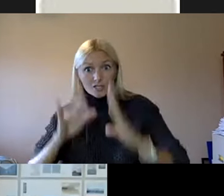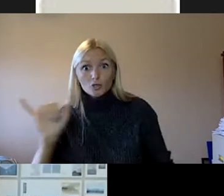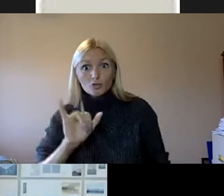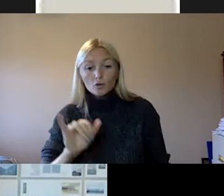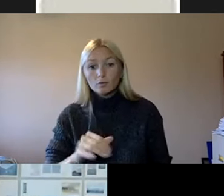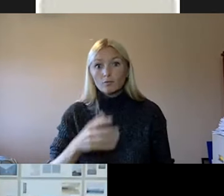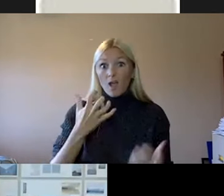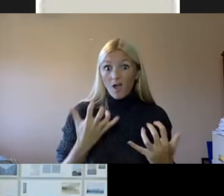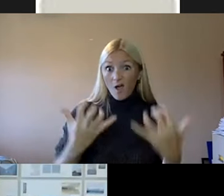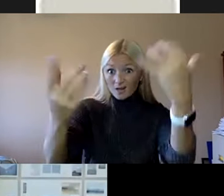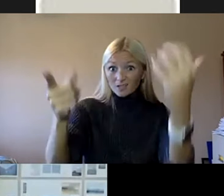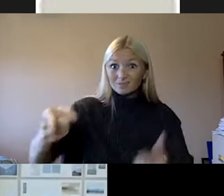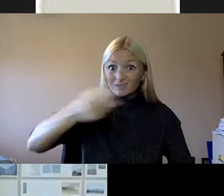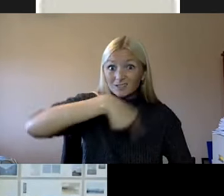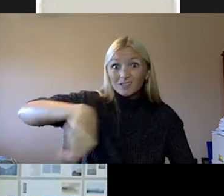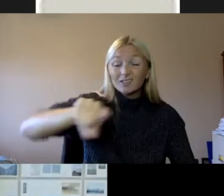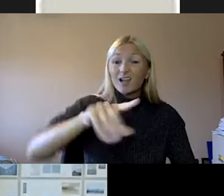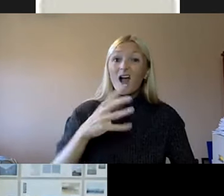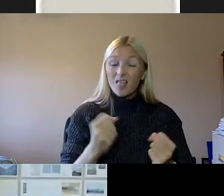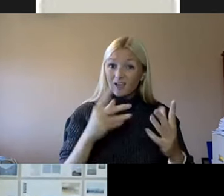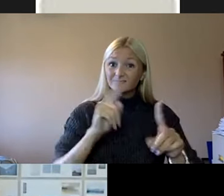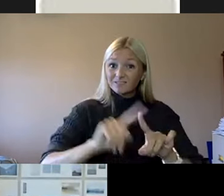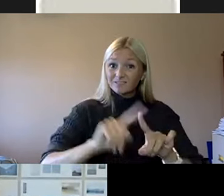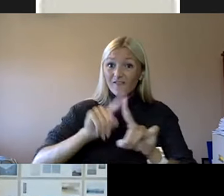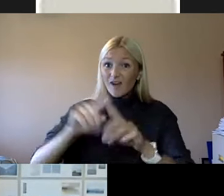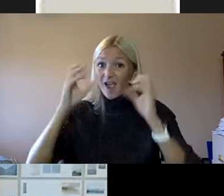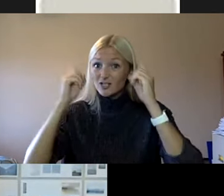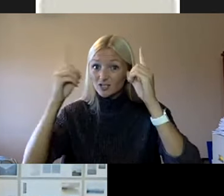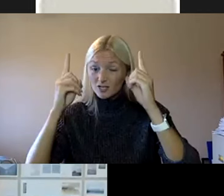of different people that represented educational